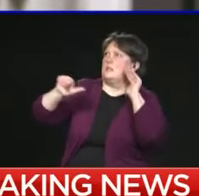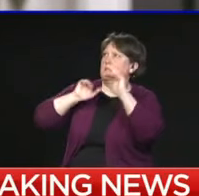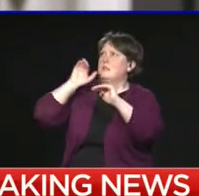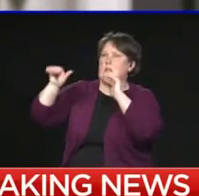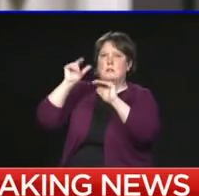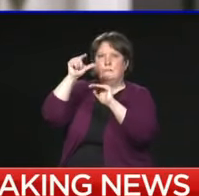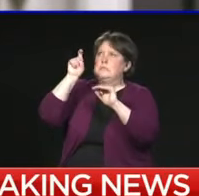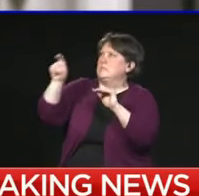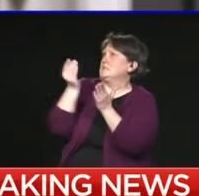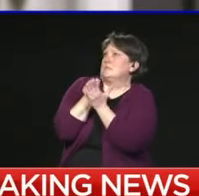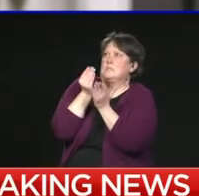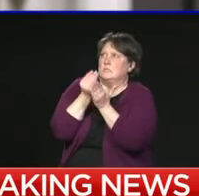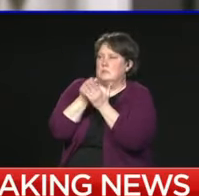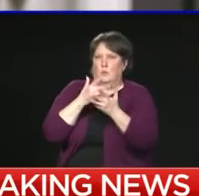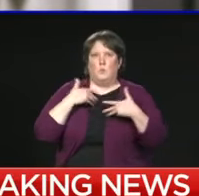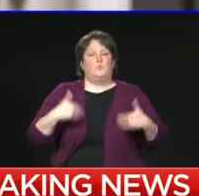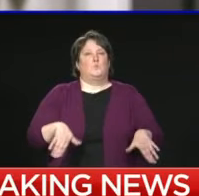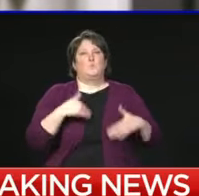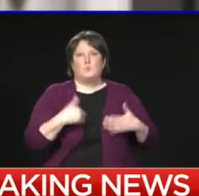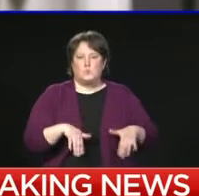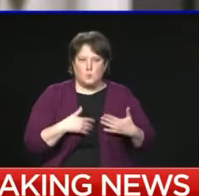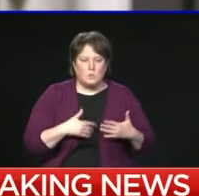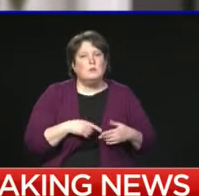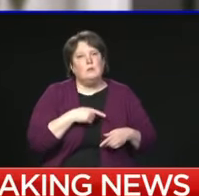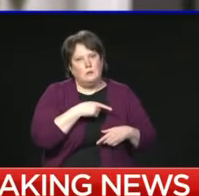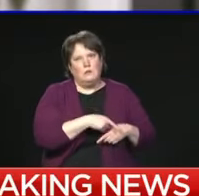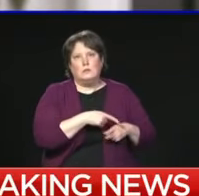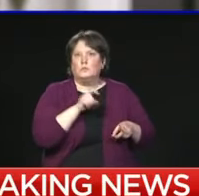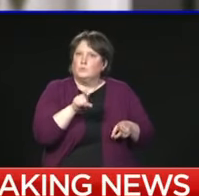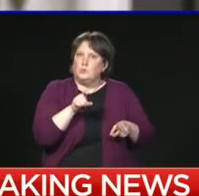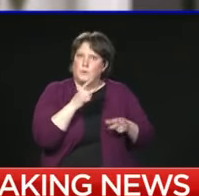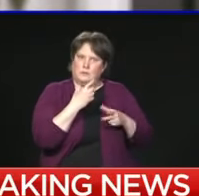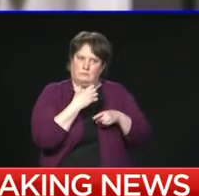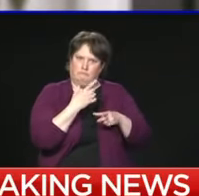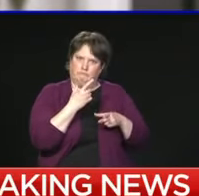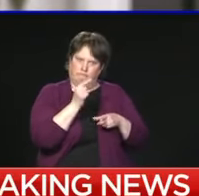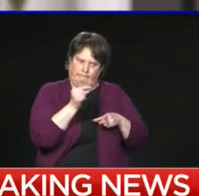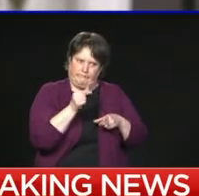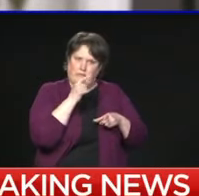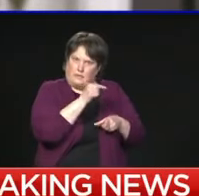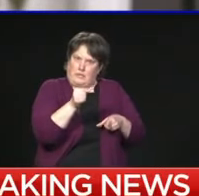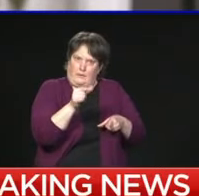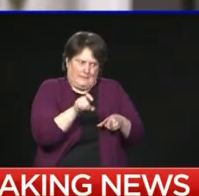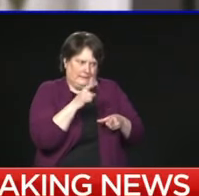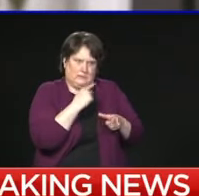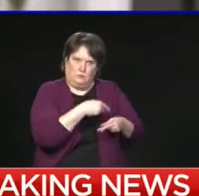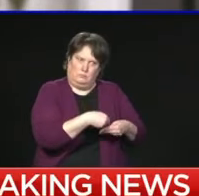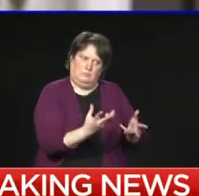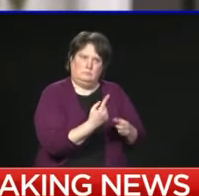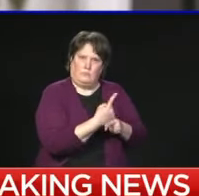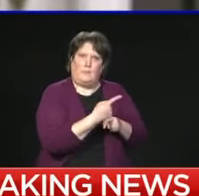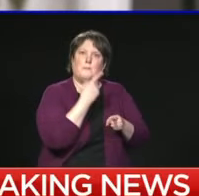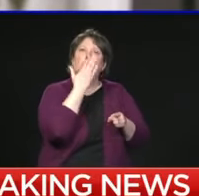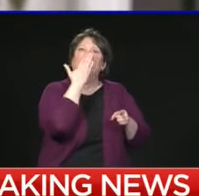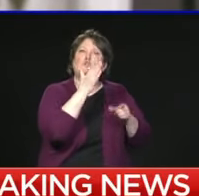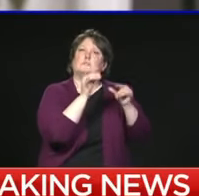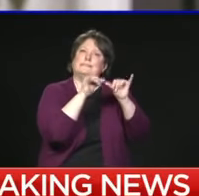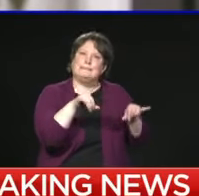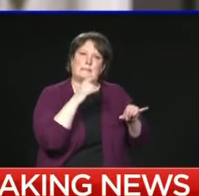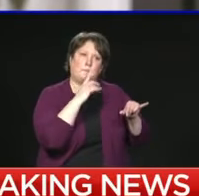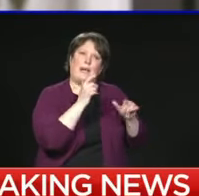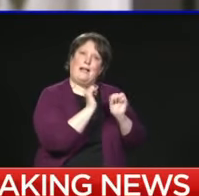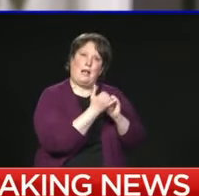Canadians to get money as quickly as possible. We need to make sure we're getting that money out quickly, but also reliably to